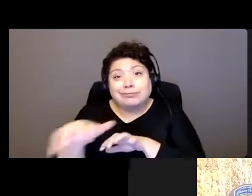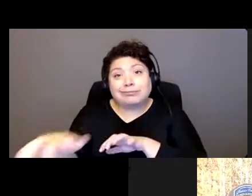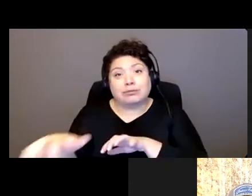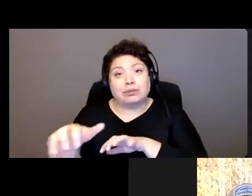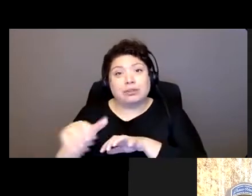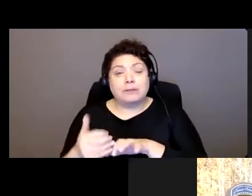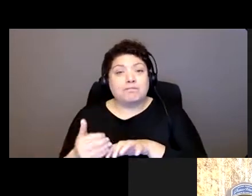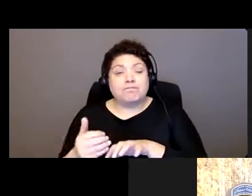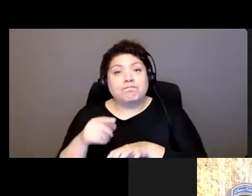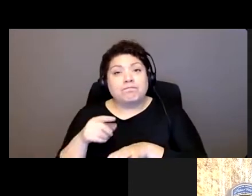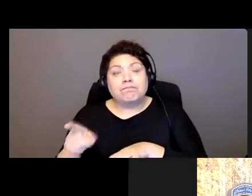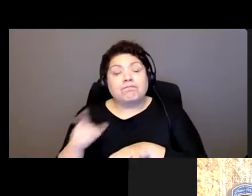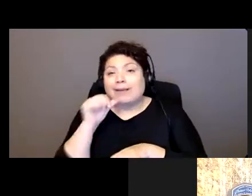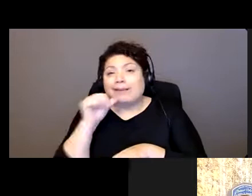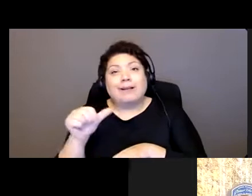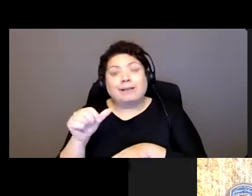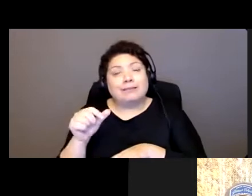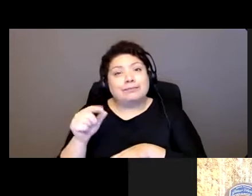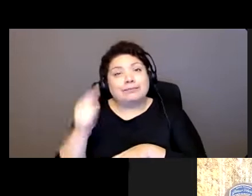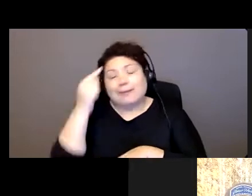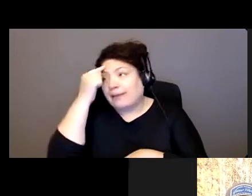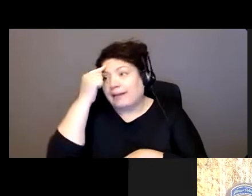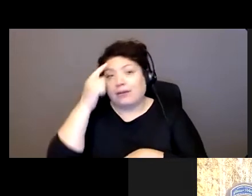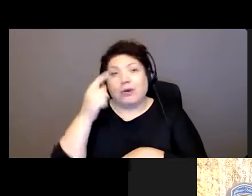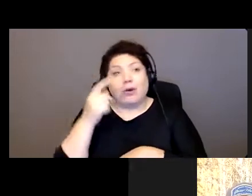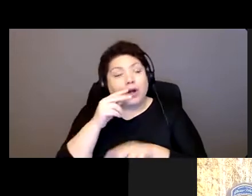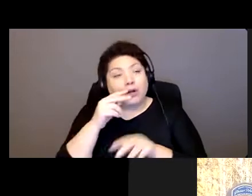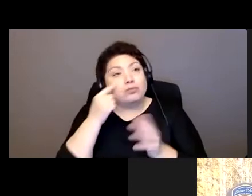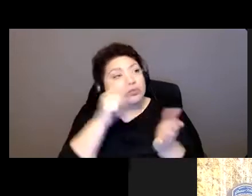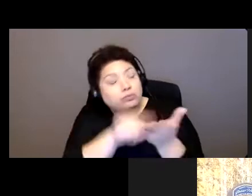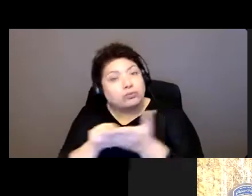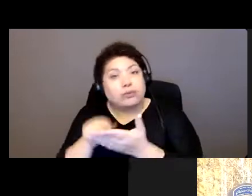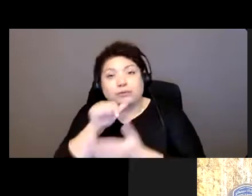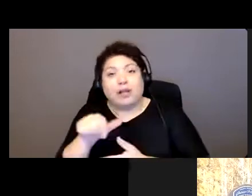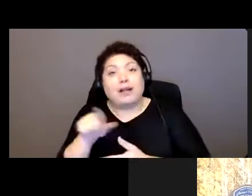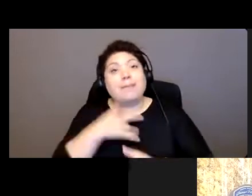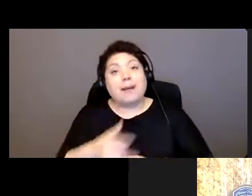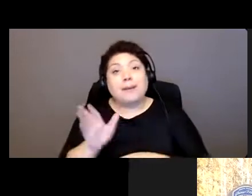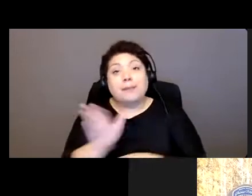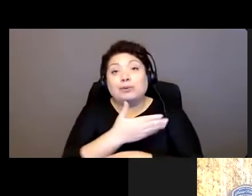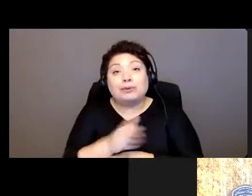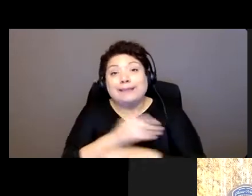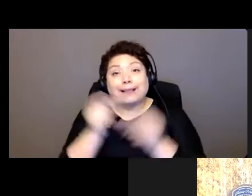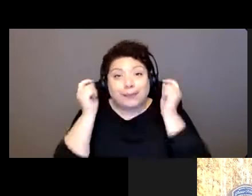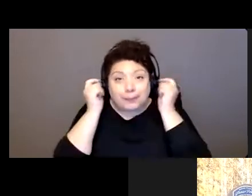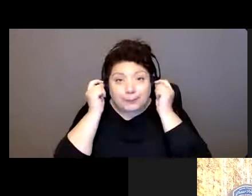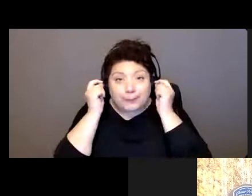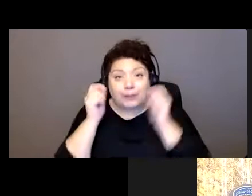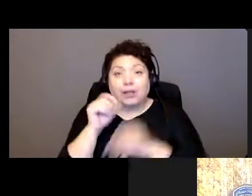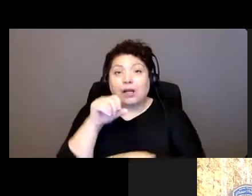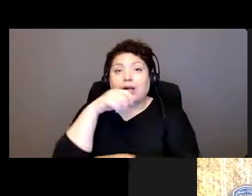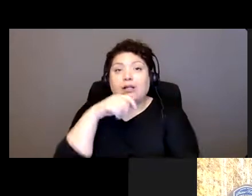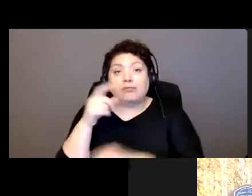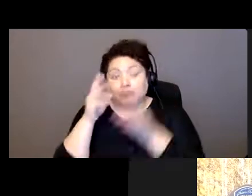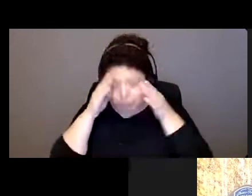not really paying attention because they're listening to music in their earbuds. You'll notice those things too. People are listening to